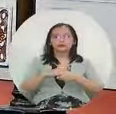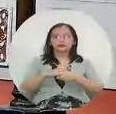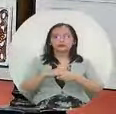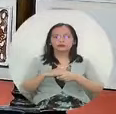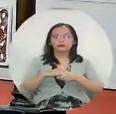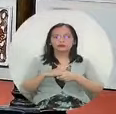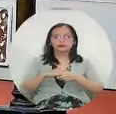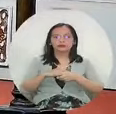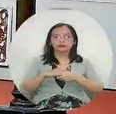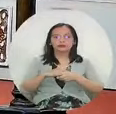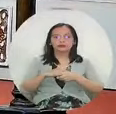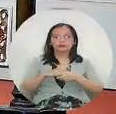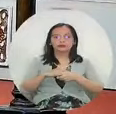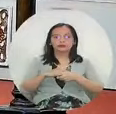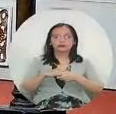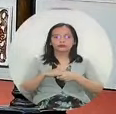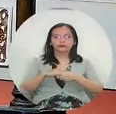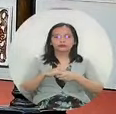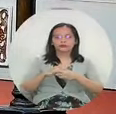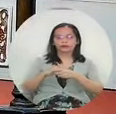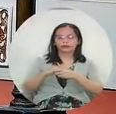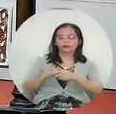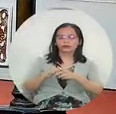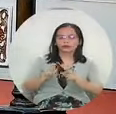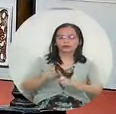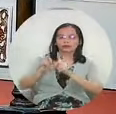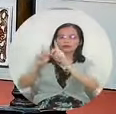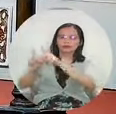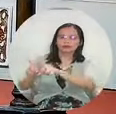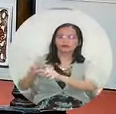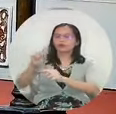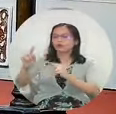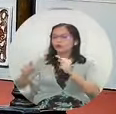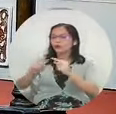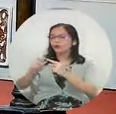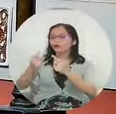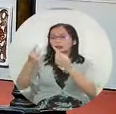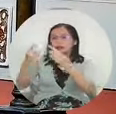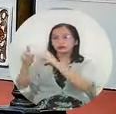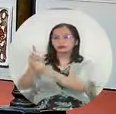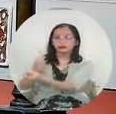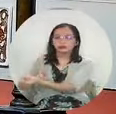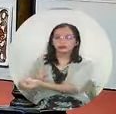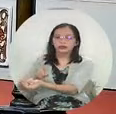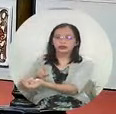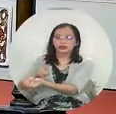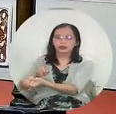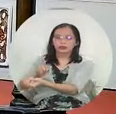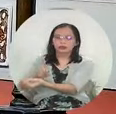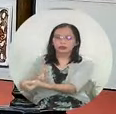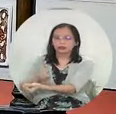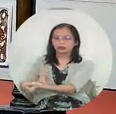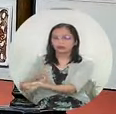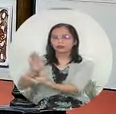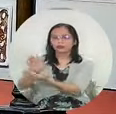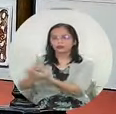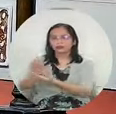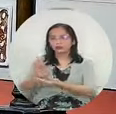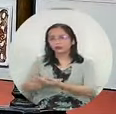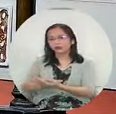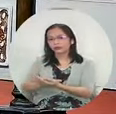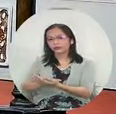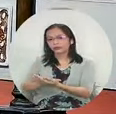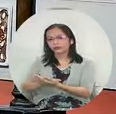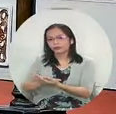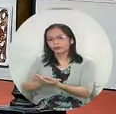minister? Here's what I said. When I went to medical school, God wanted me to know about the physical